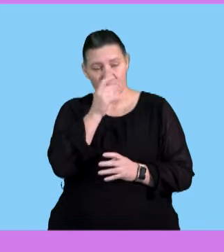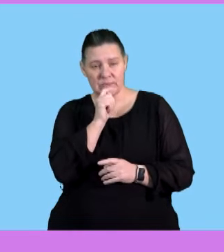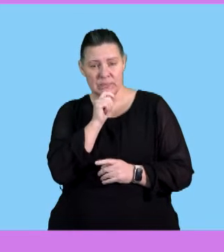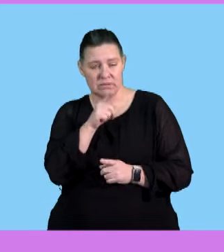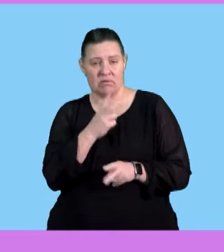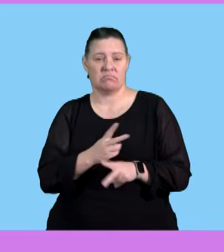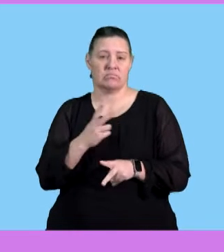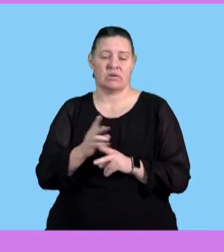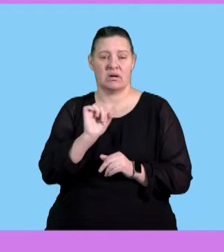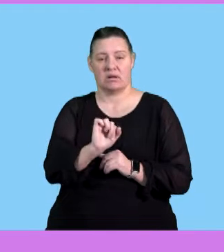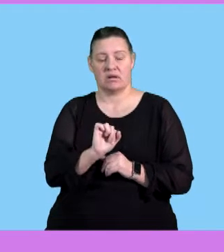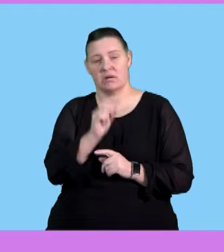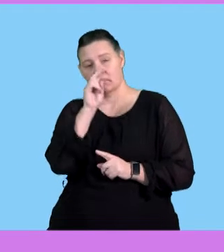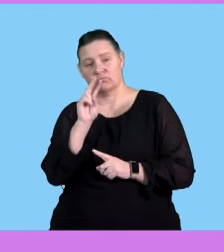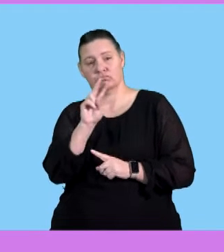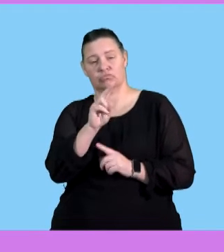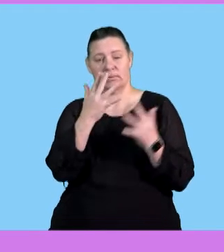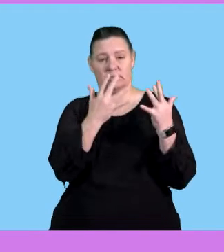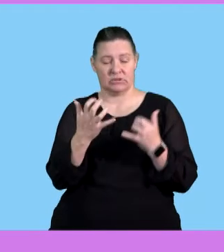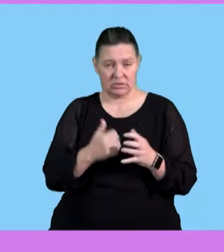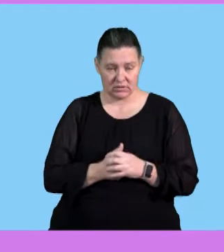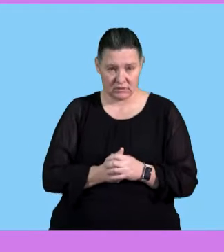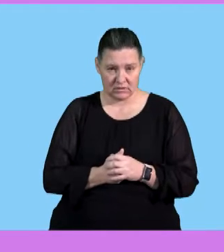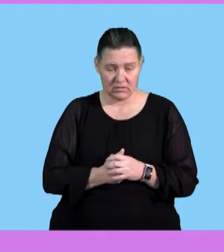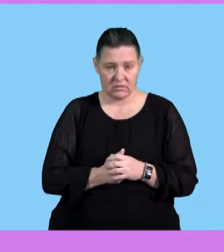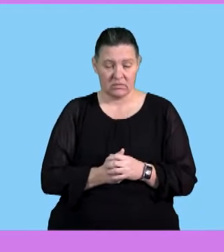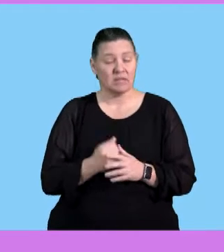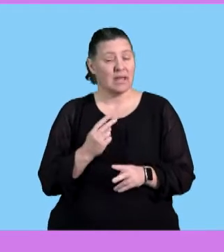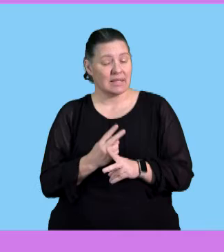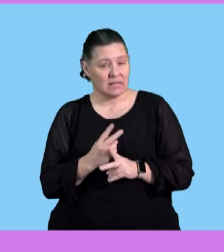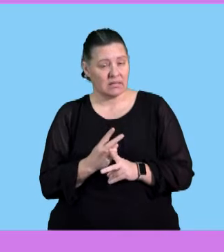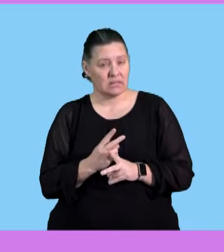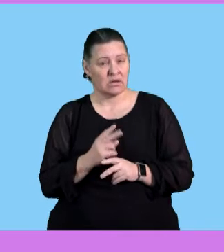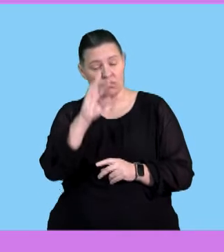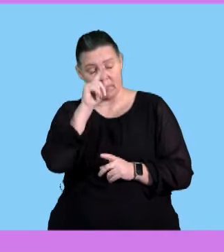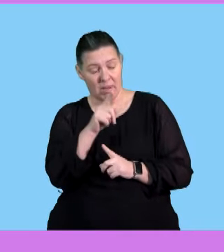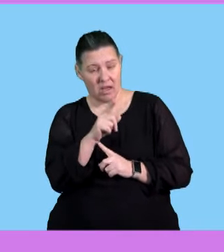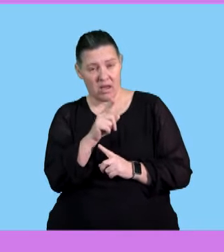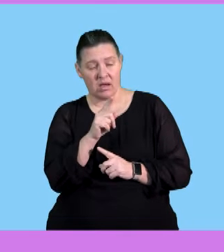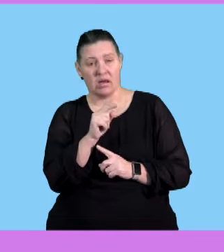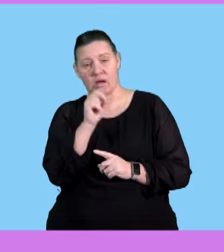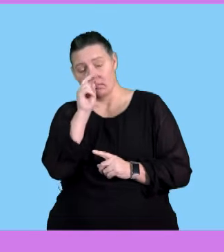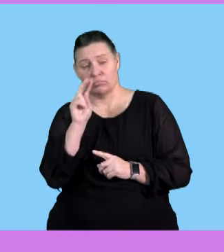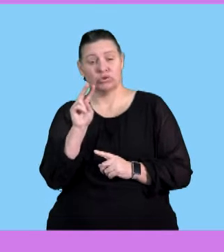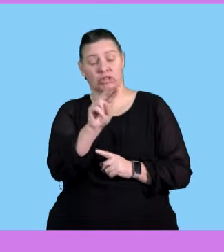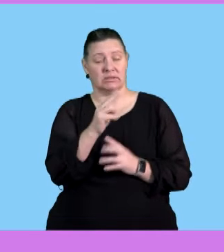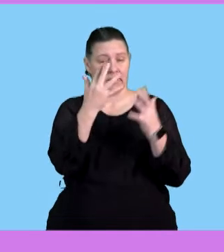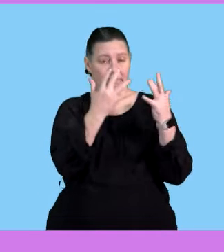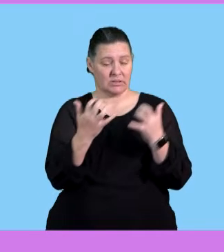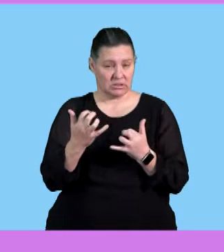Use this information to prepare Nomsa's projected budget. Again, remember, a